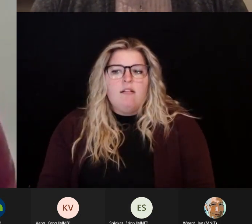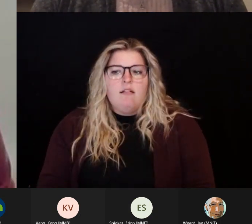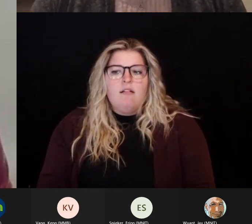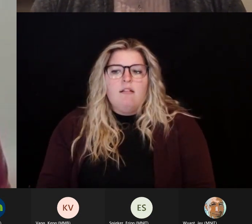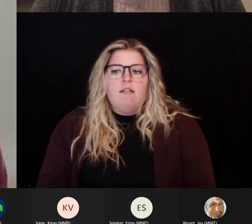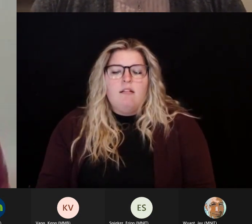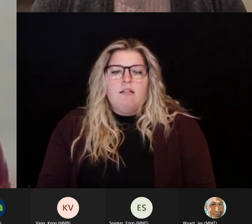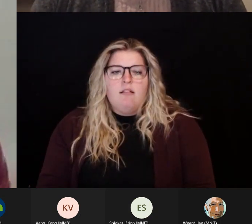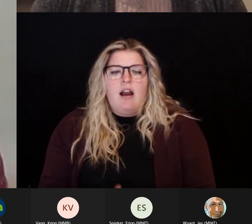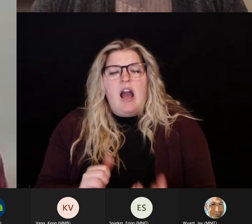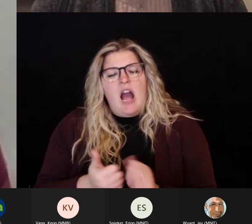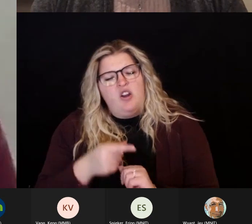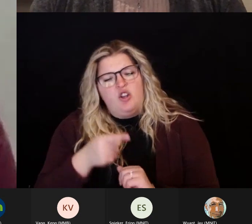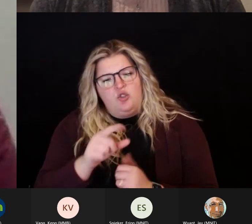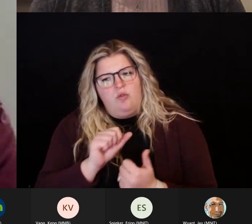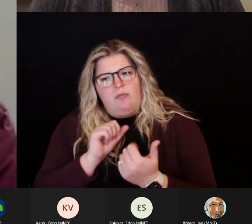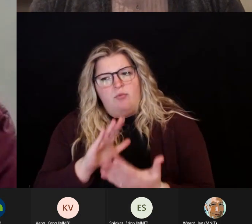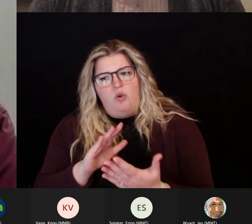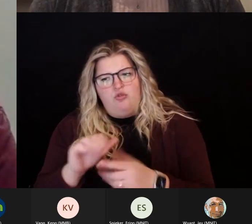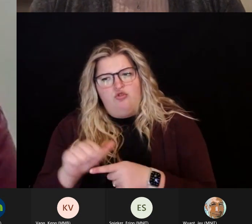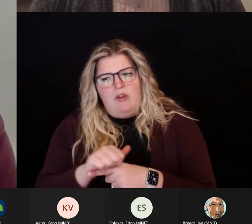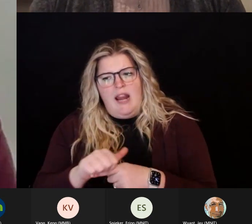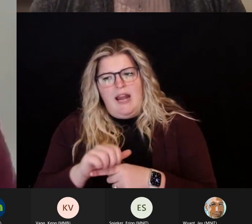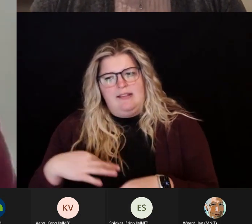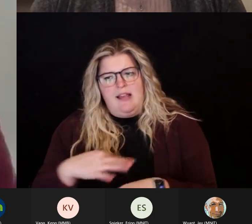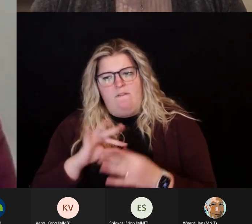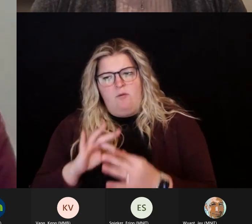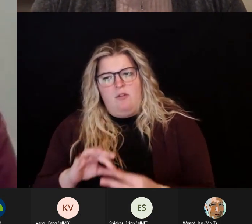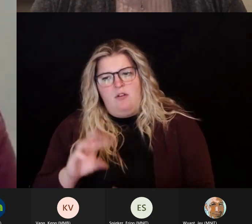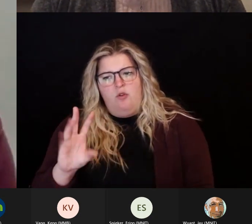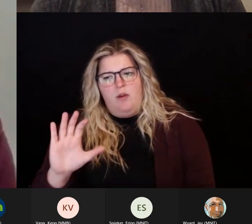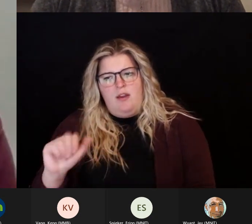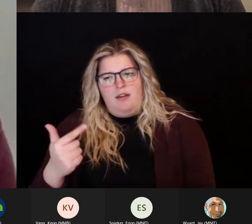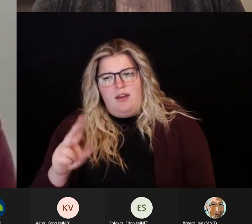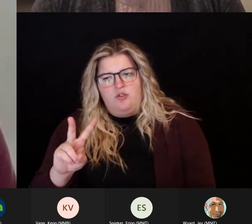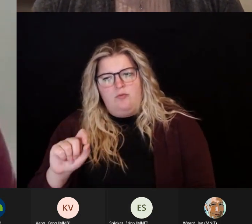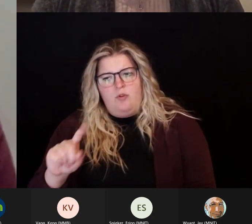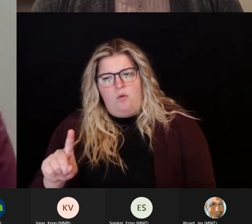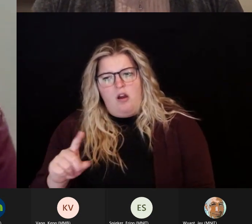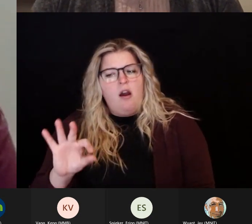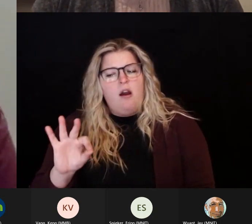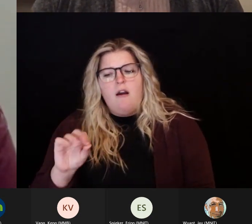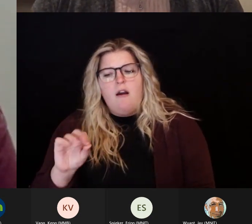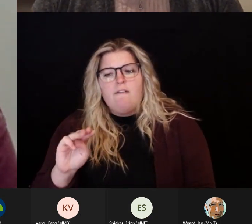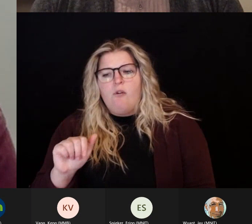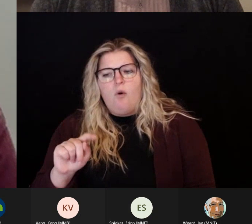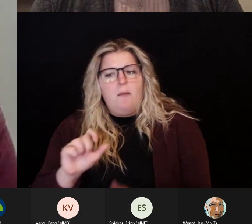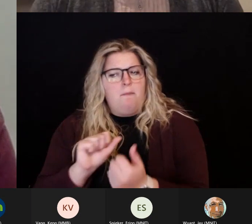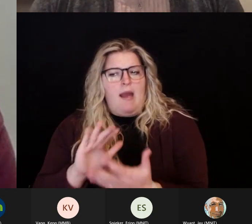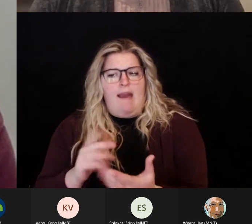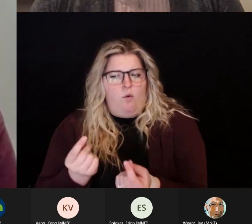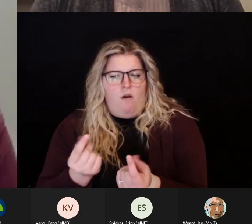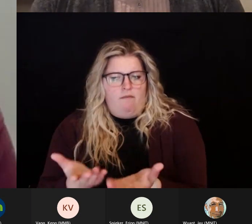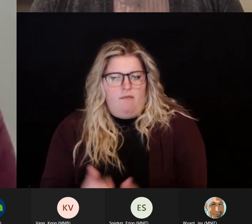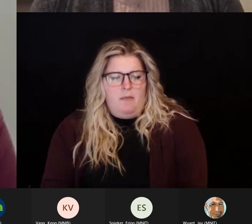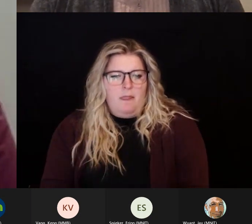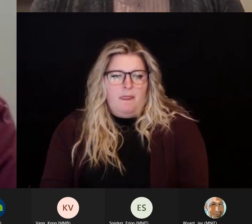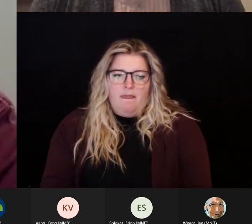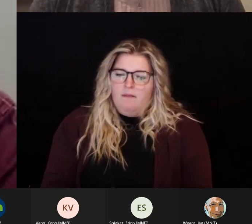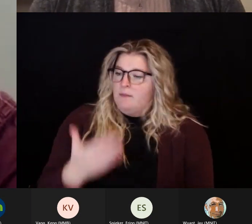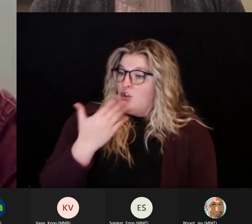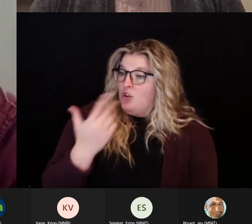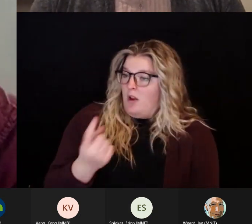we approach training staff on WCAG 2.1? What format do the trainings take? That's a great question. I'll